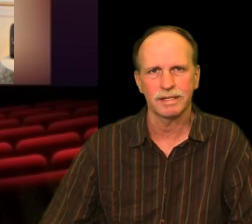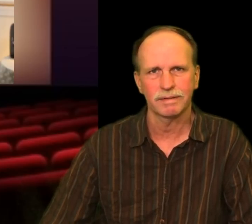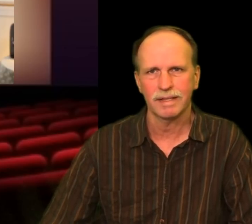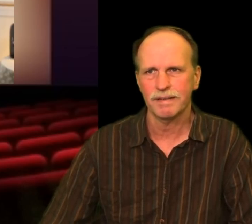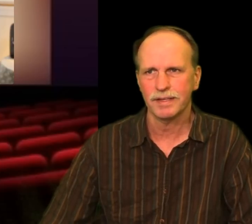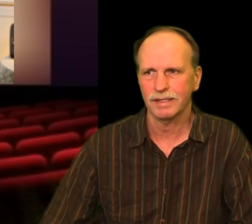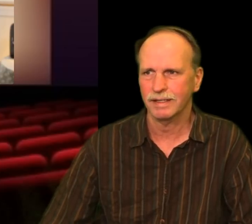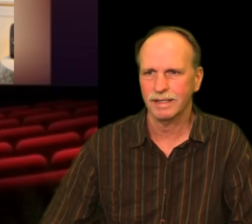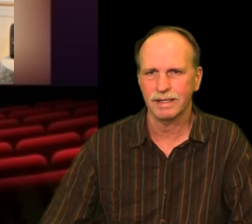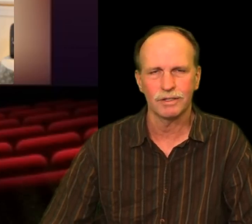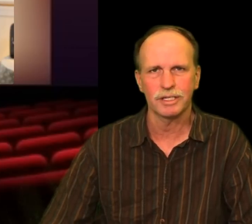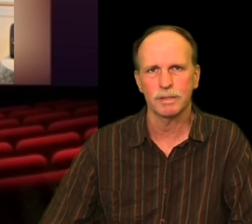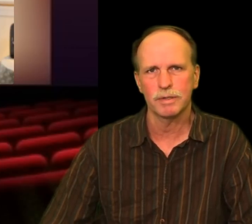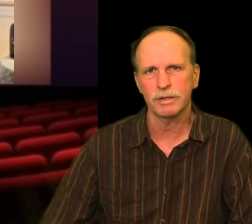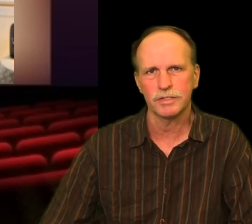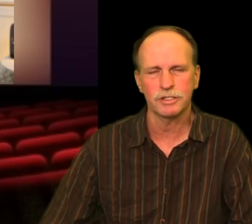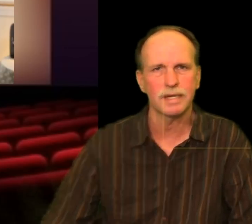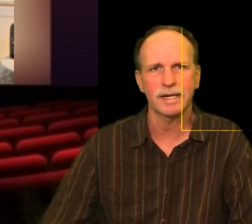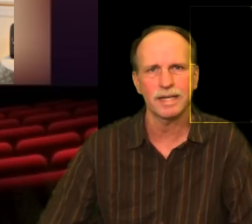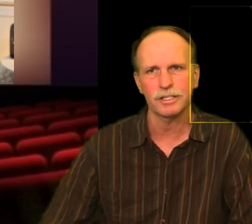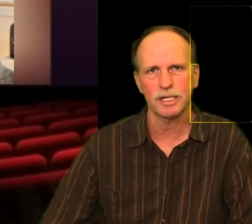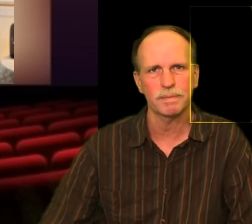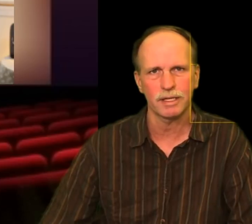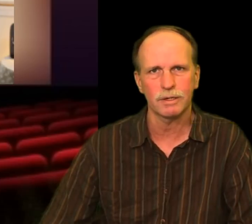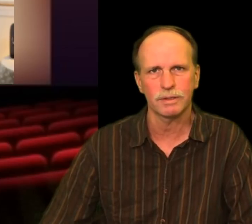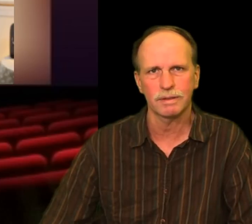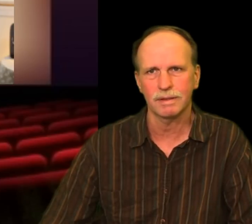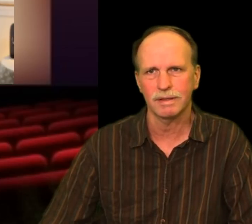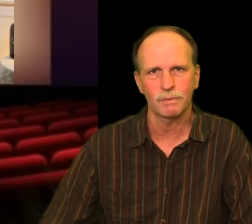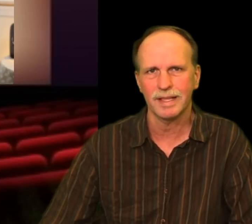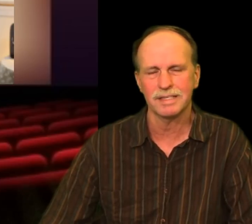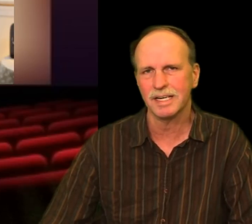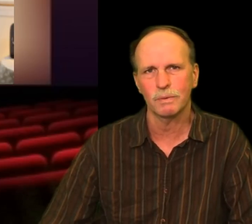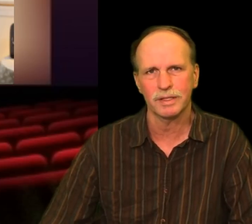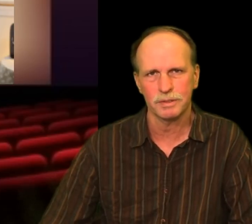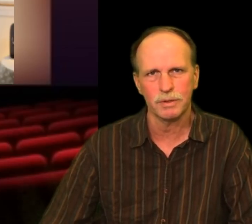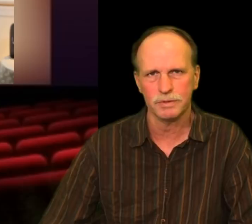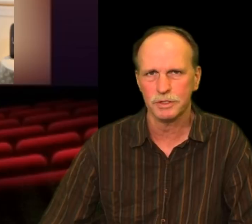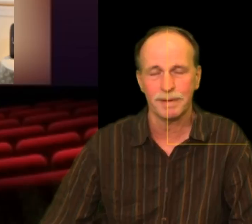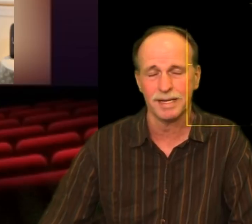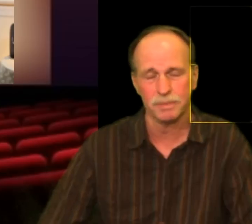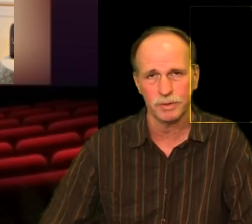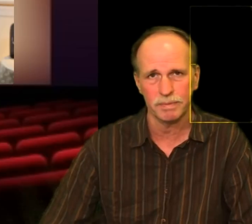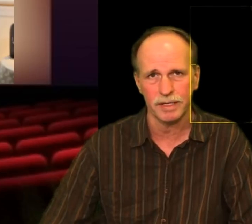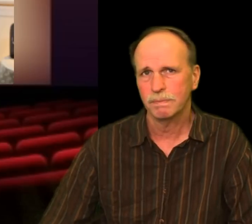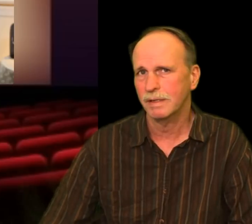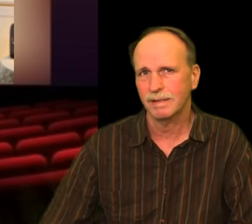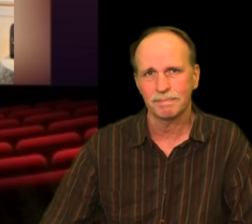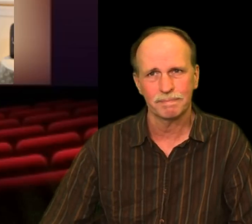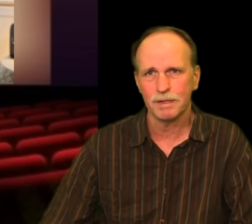NASA having ulterior motives to try and hide the shape of the earth without stating what those motives could possibly